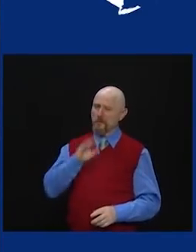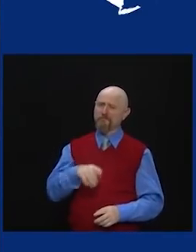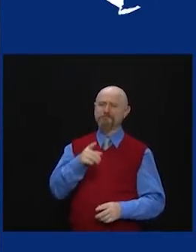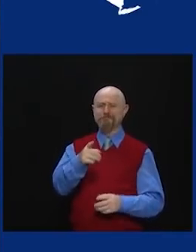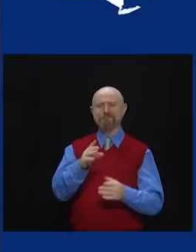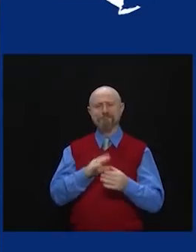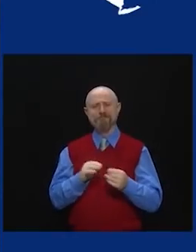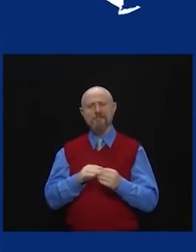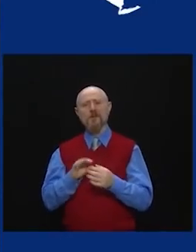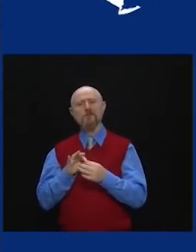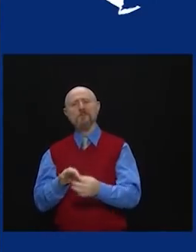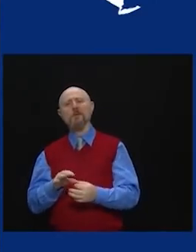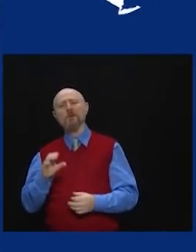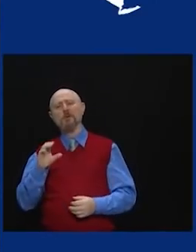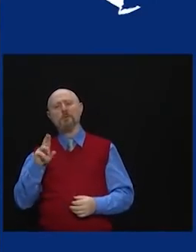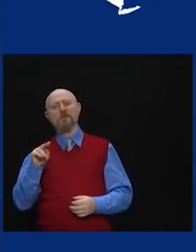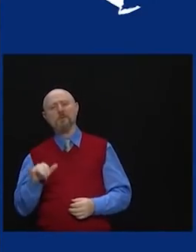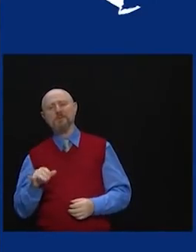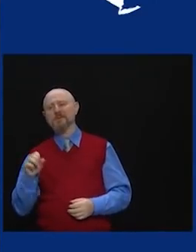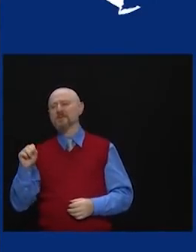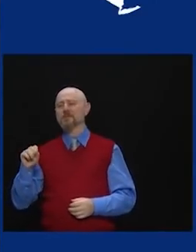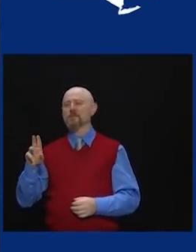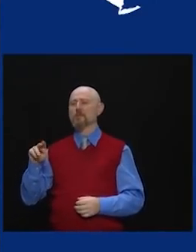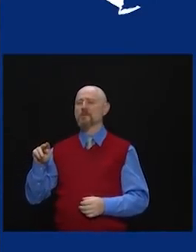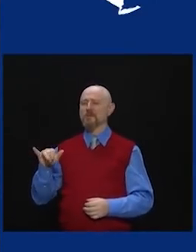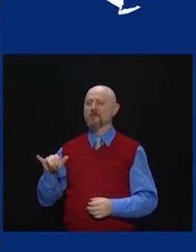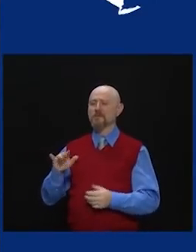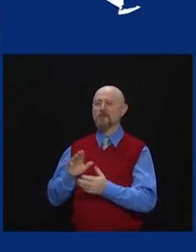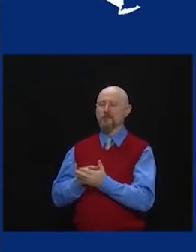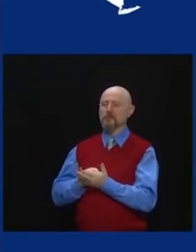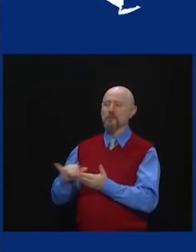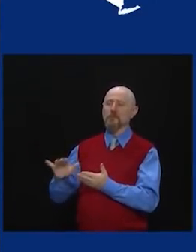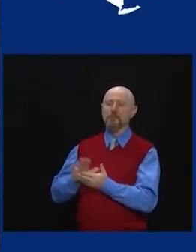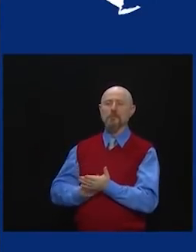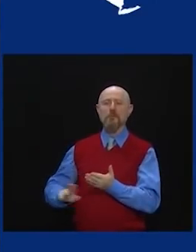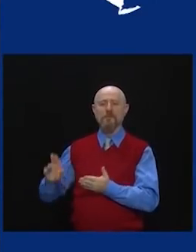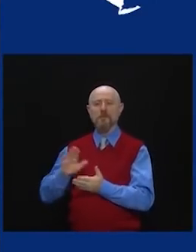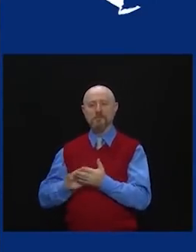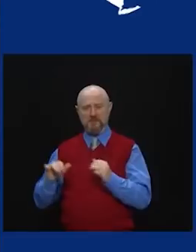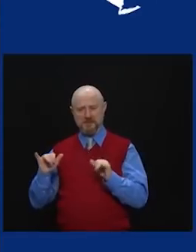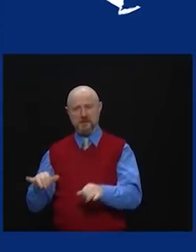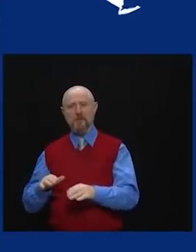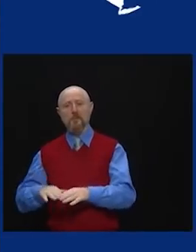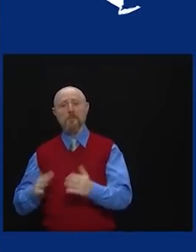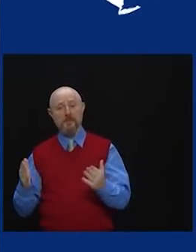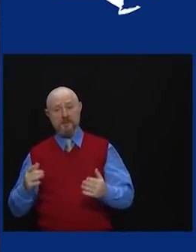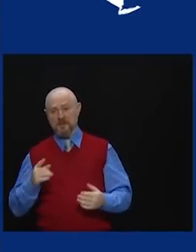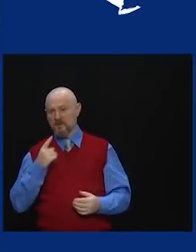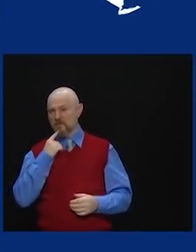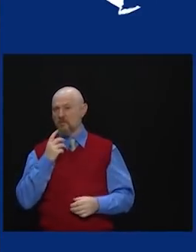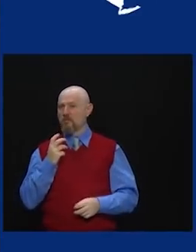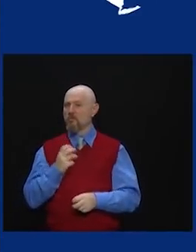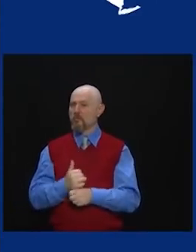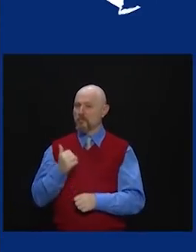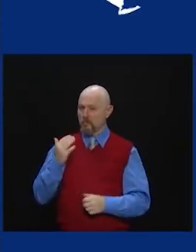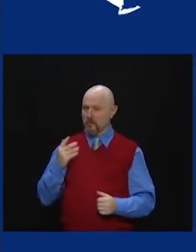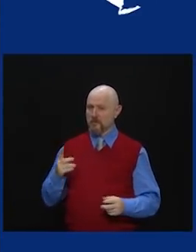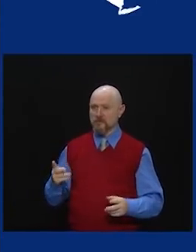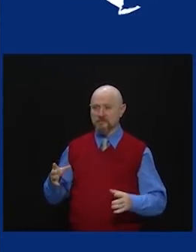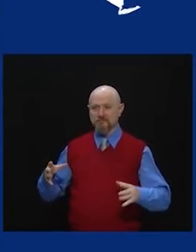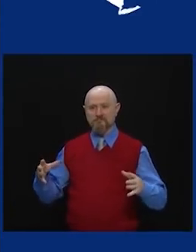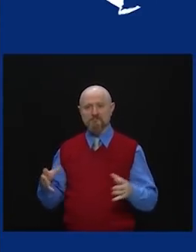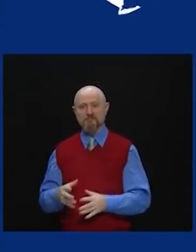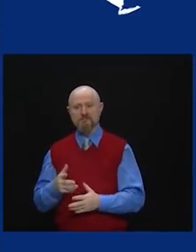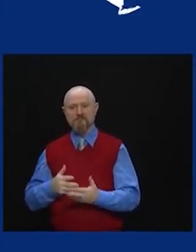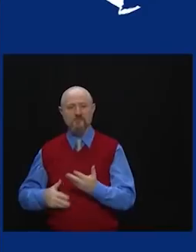SUNY schools open, and you talked about the fact that it's harder there because people congregate, people are together,